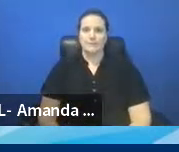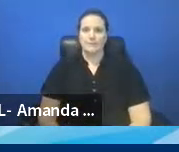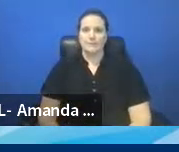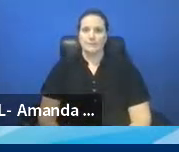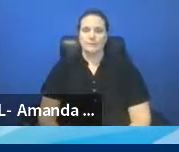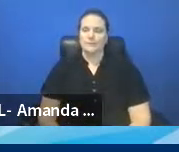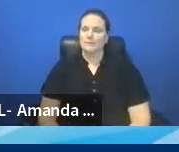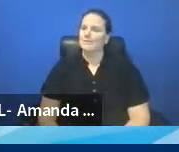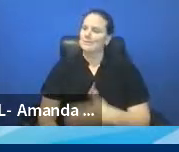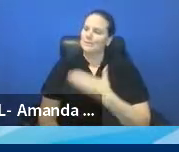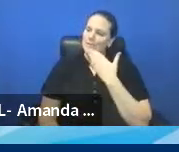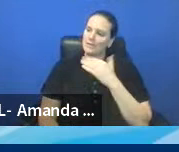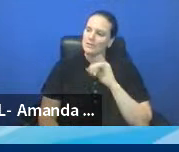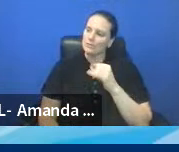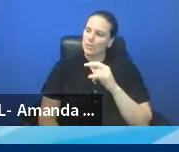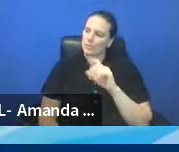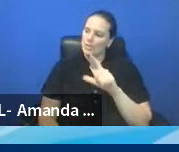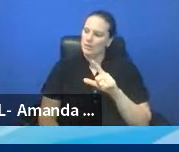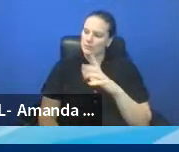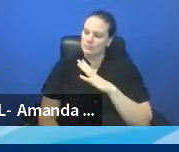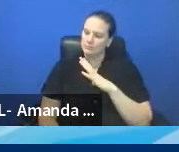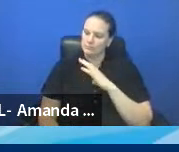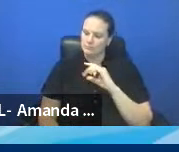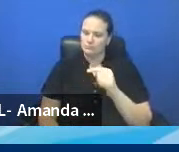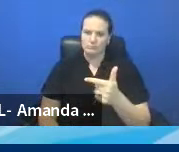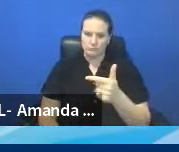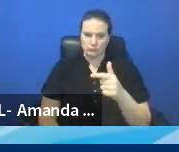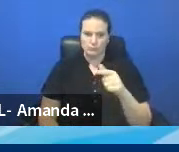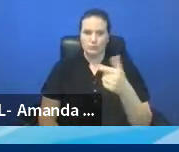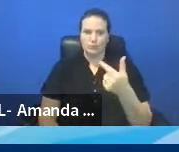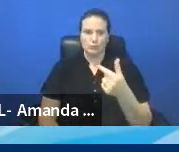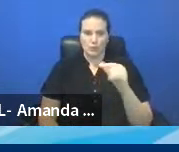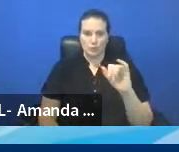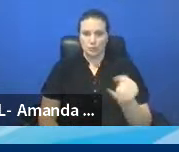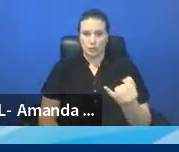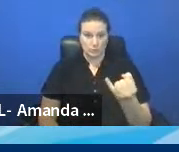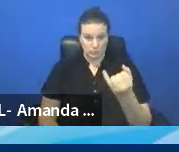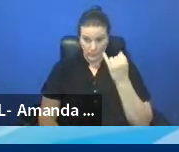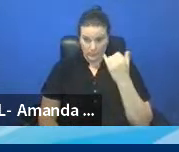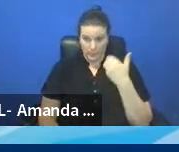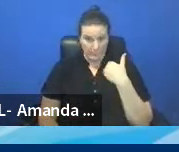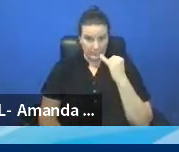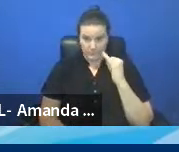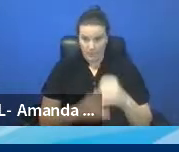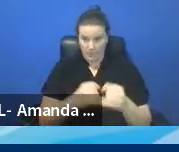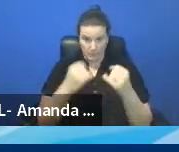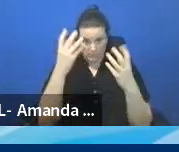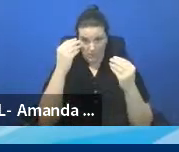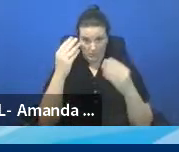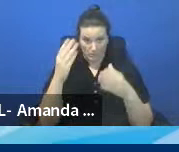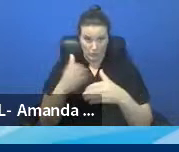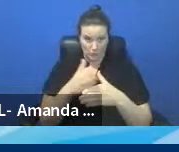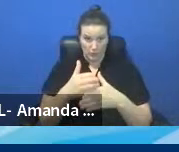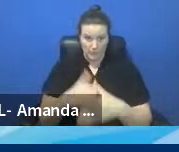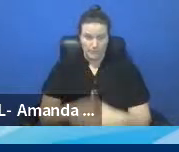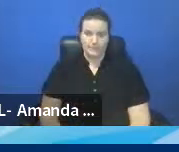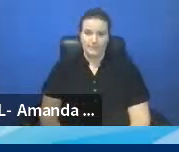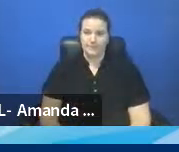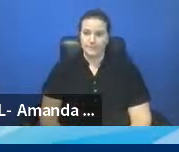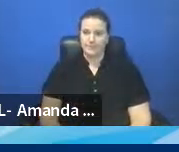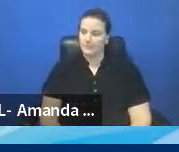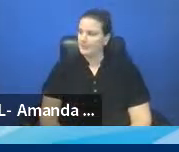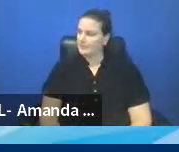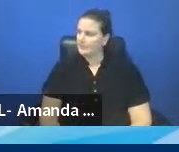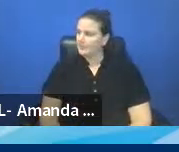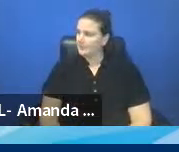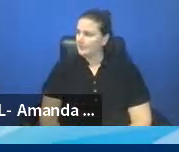Great, thanks, Johnell. All right, I think I'll turn it over to you, Greg, to see if you have any final thoughts that you want to share.